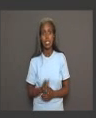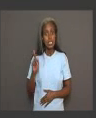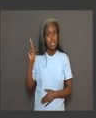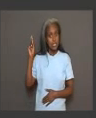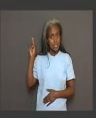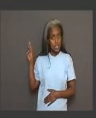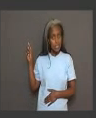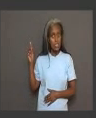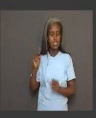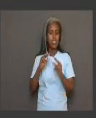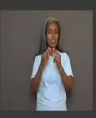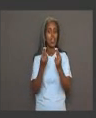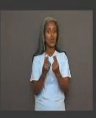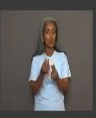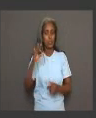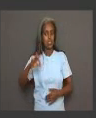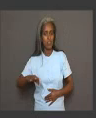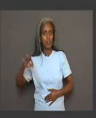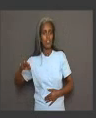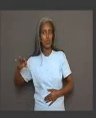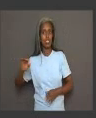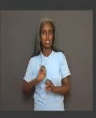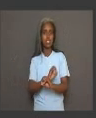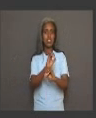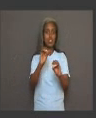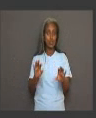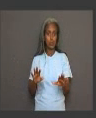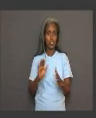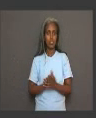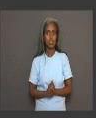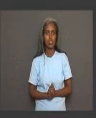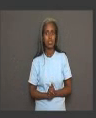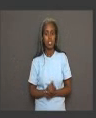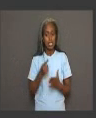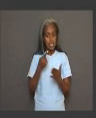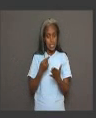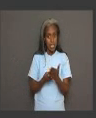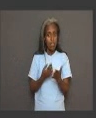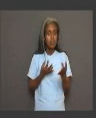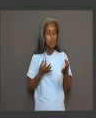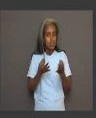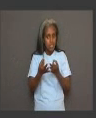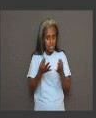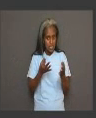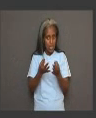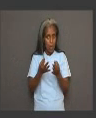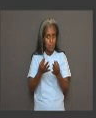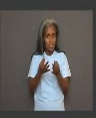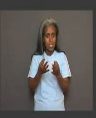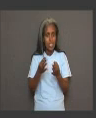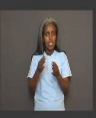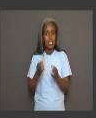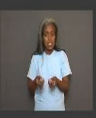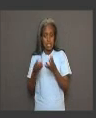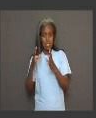This is a grouped frequency distribution that describes a certain